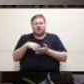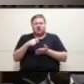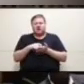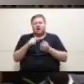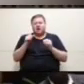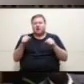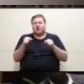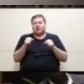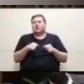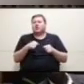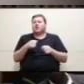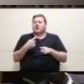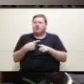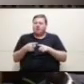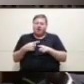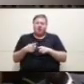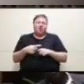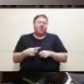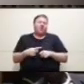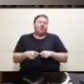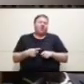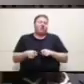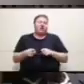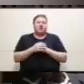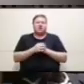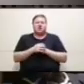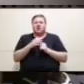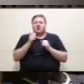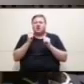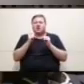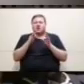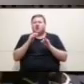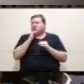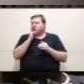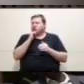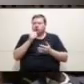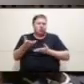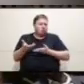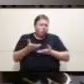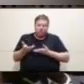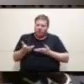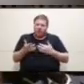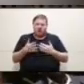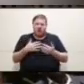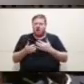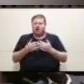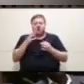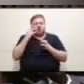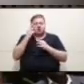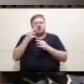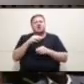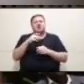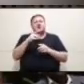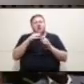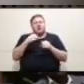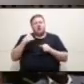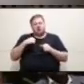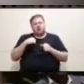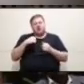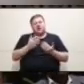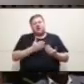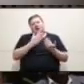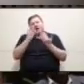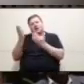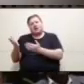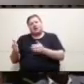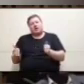off that additional amount he has been paid. But if he does not cooperate for whatever reason, then the municipality will have to hand him over and attach his